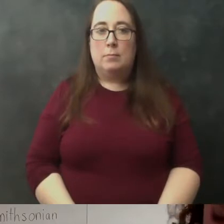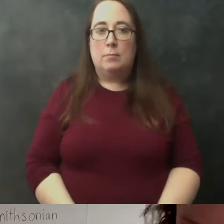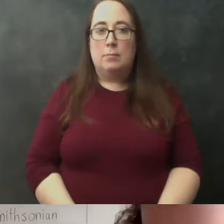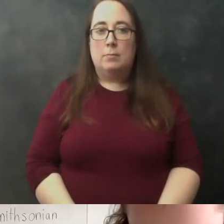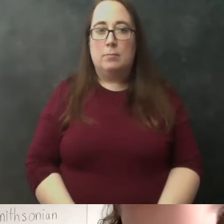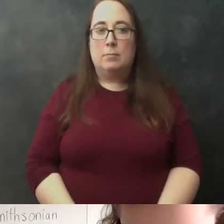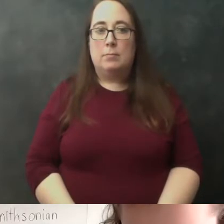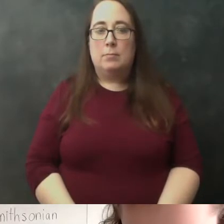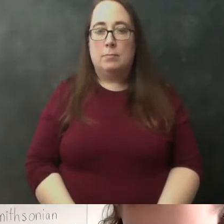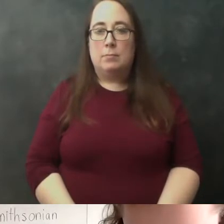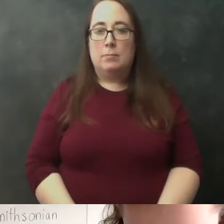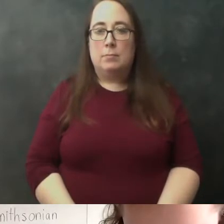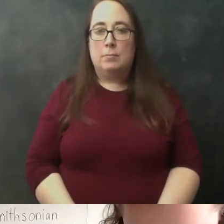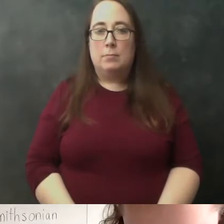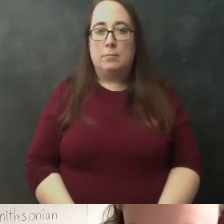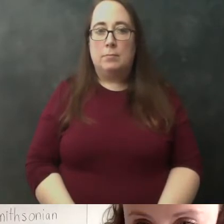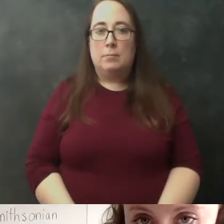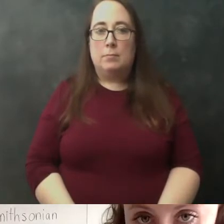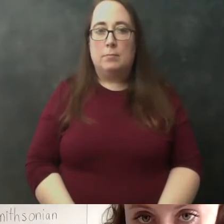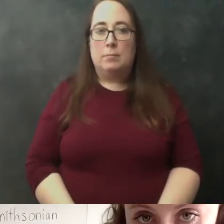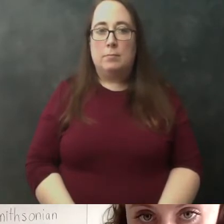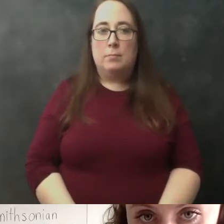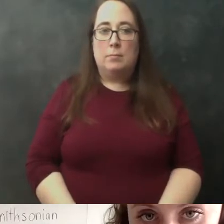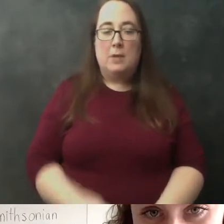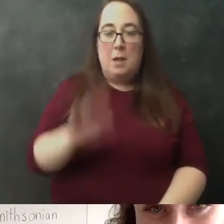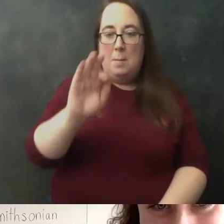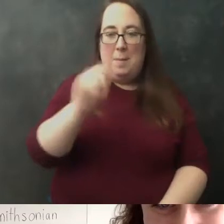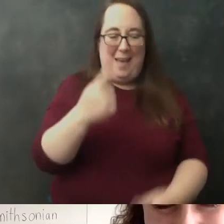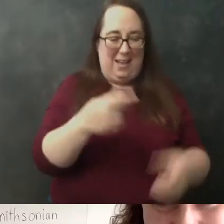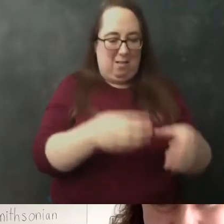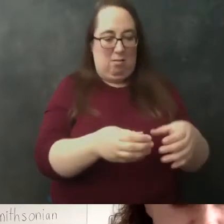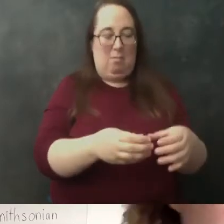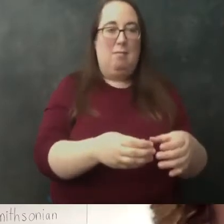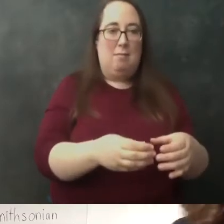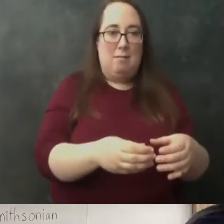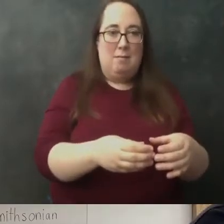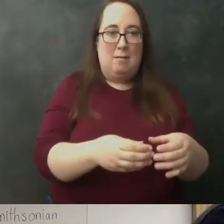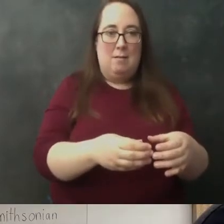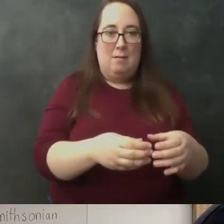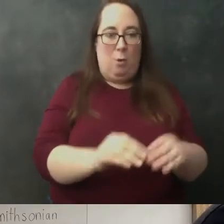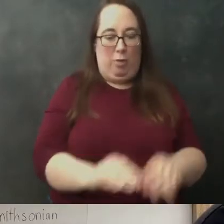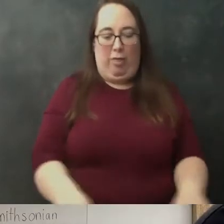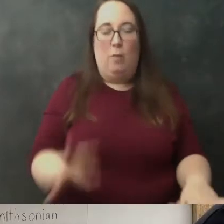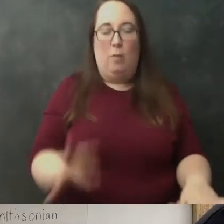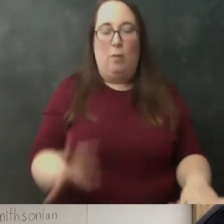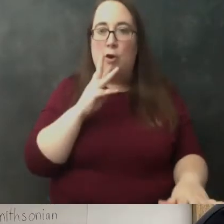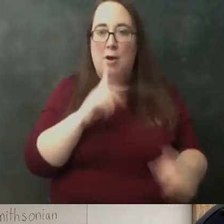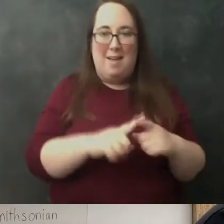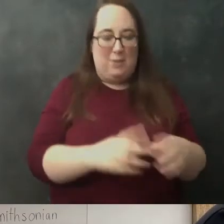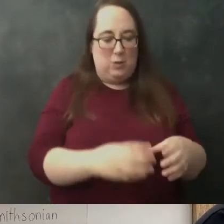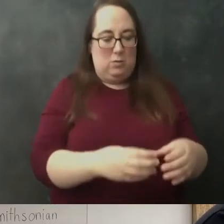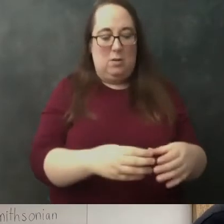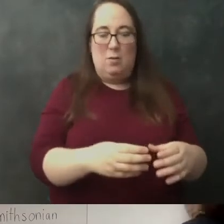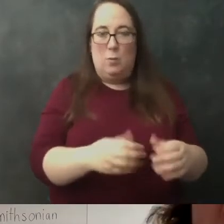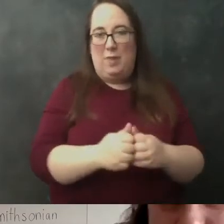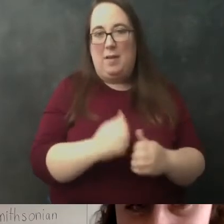Okay, excellent. So the next thing is prop my bag up a little bit here, Jilly. Otherwise, it's gonna like spill water all over the table. So I got it propped up against my cup here.